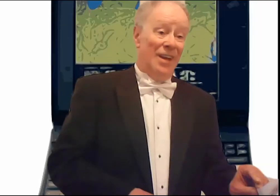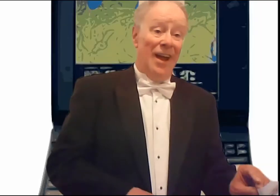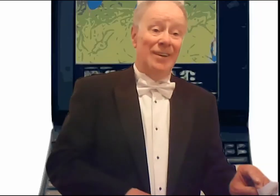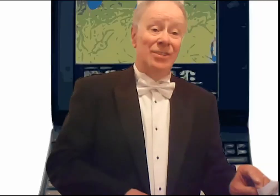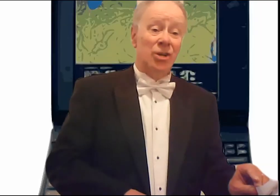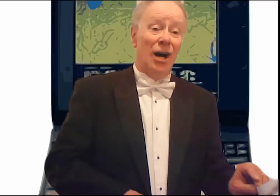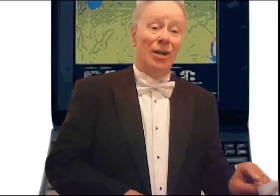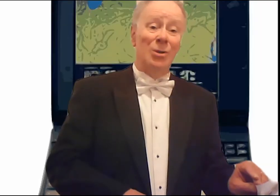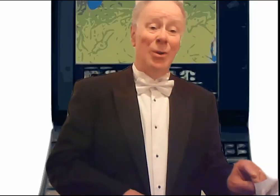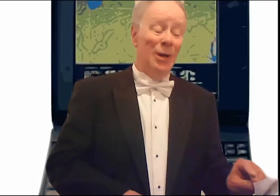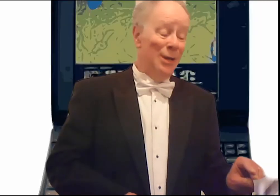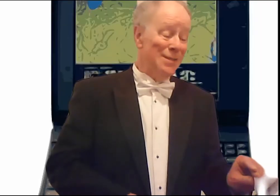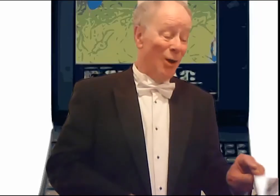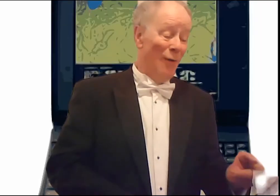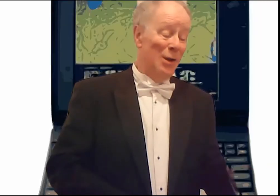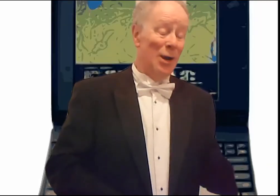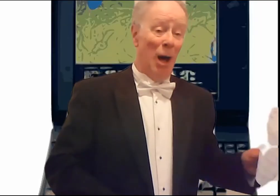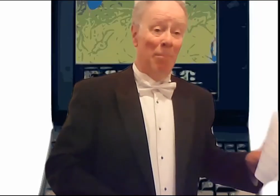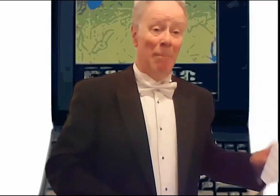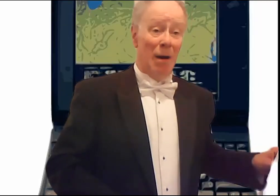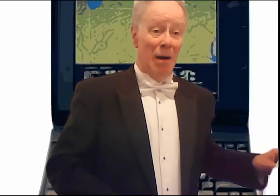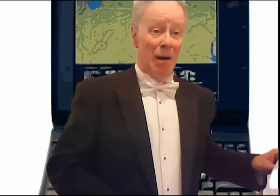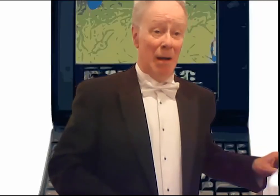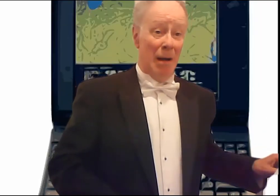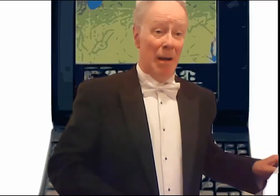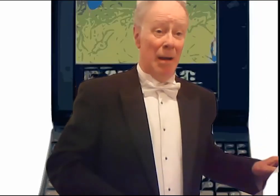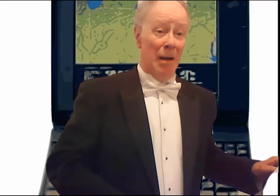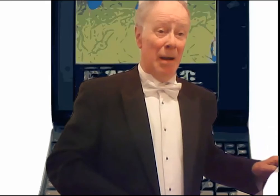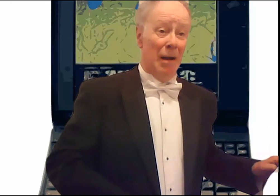The enchantress of numbers.